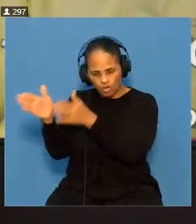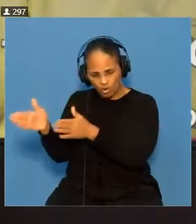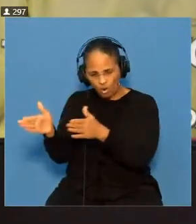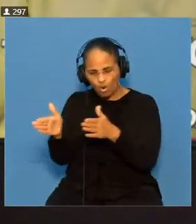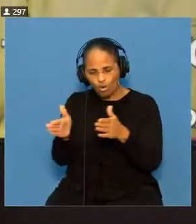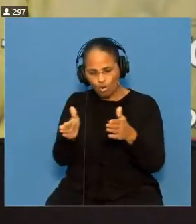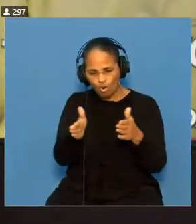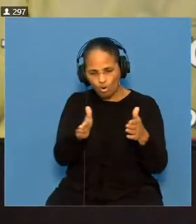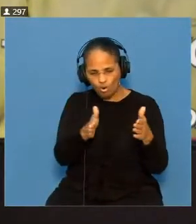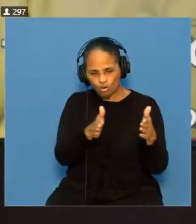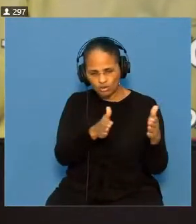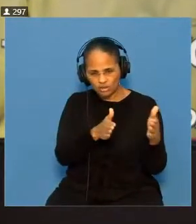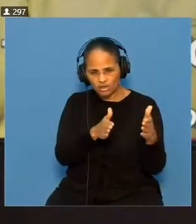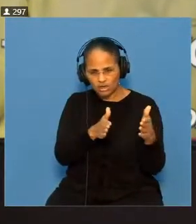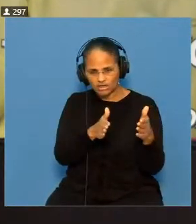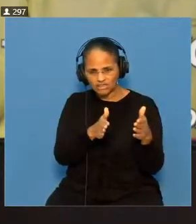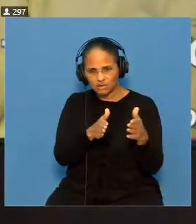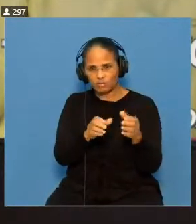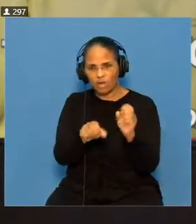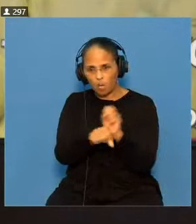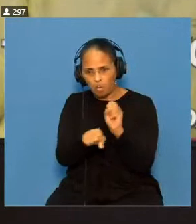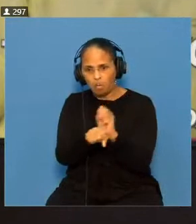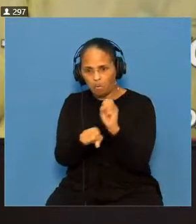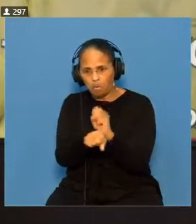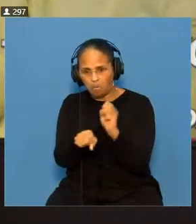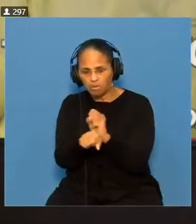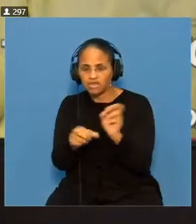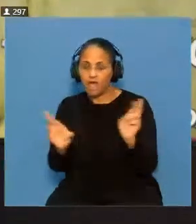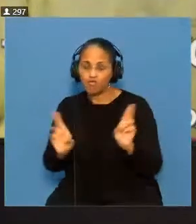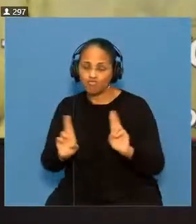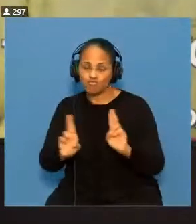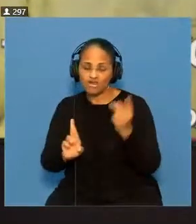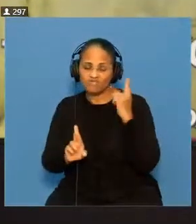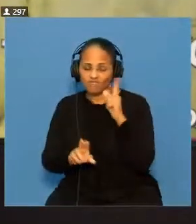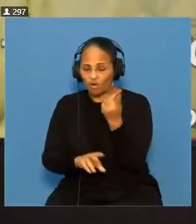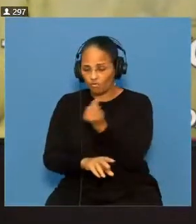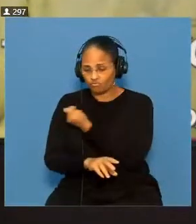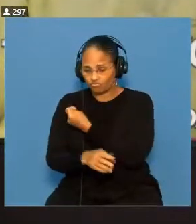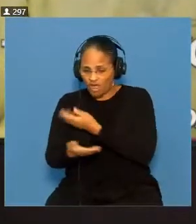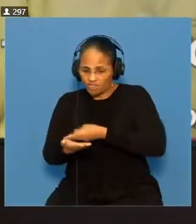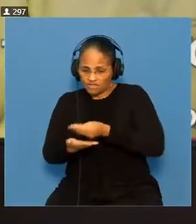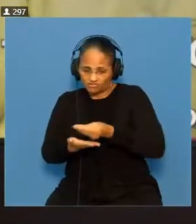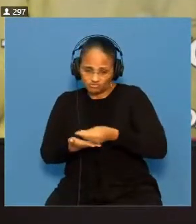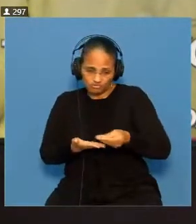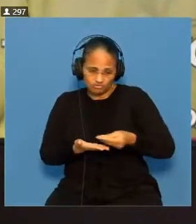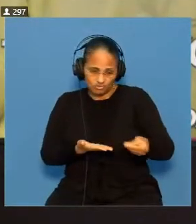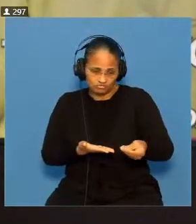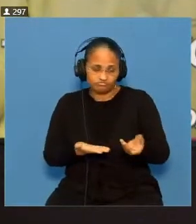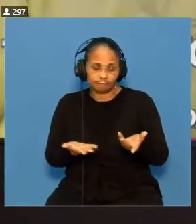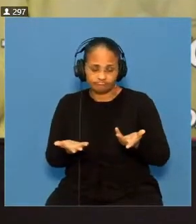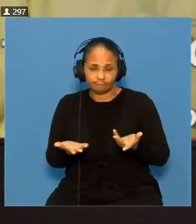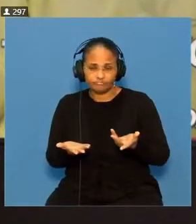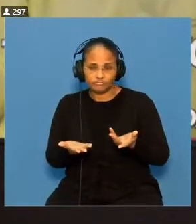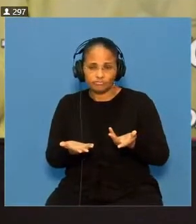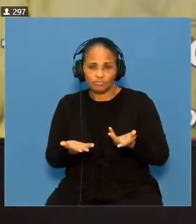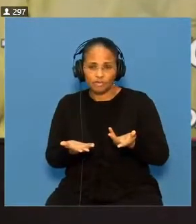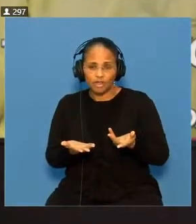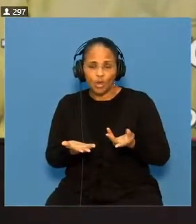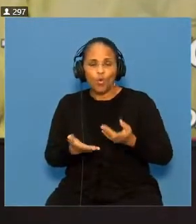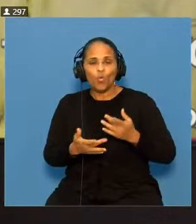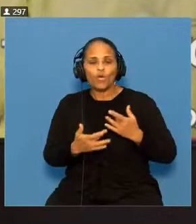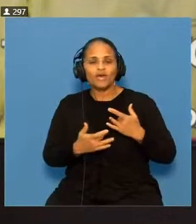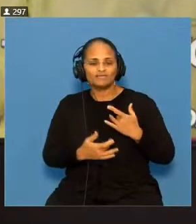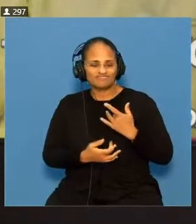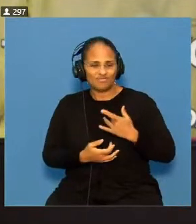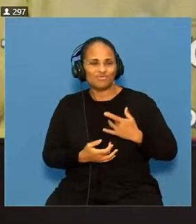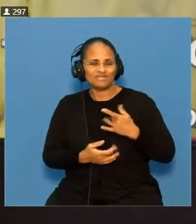organizing, we've been feverishly working to organize getting ready for the vaccine and for the distribution. And though we're